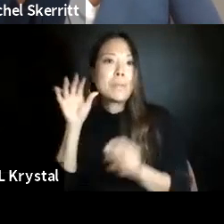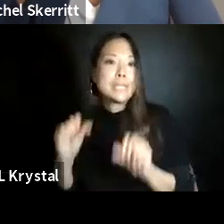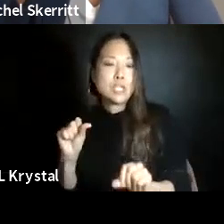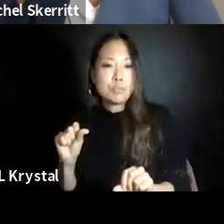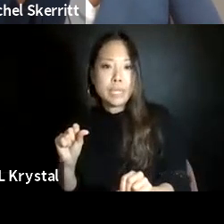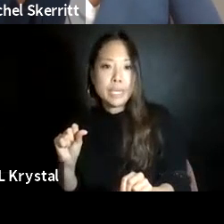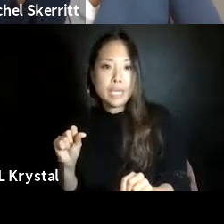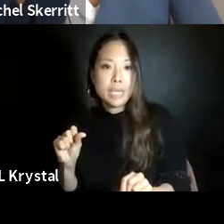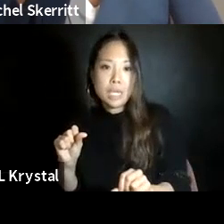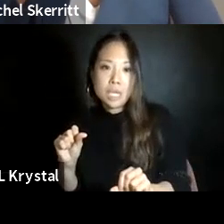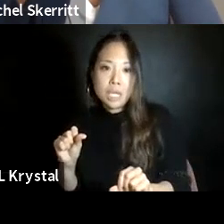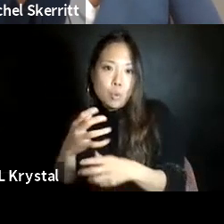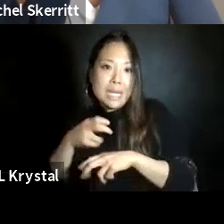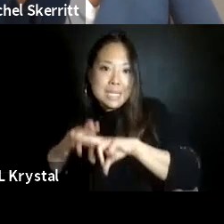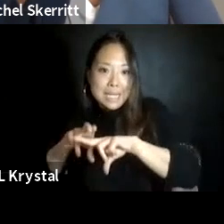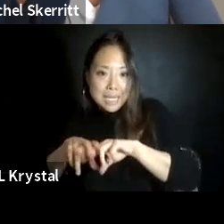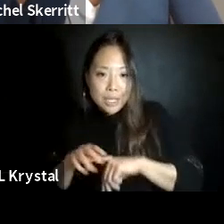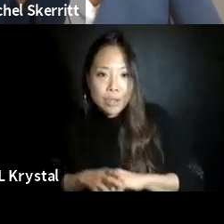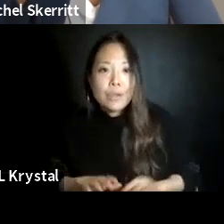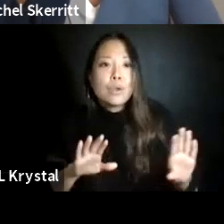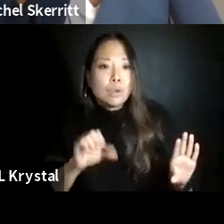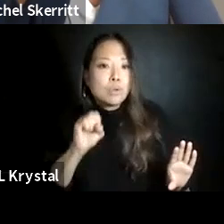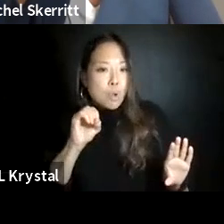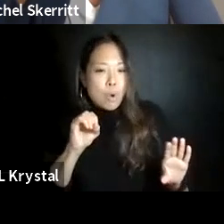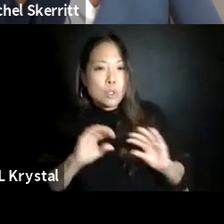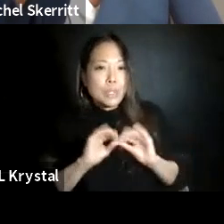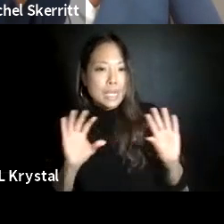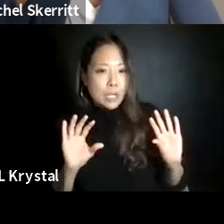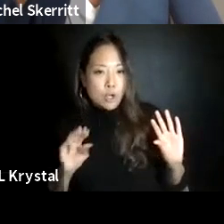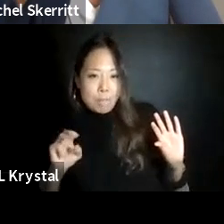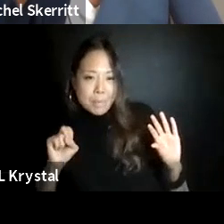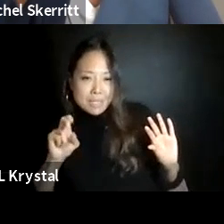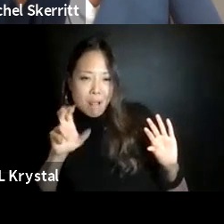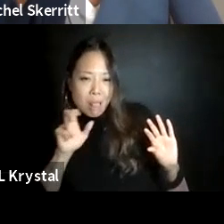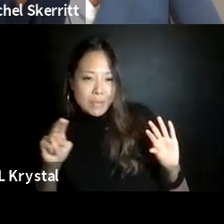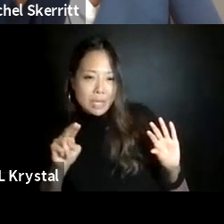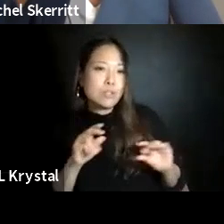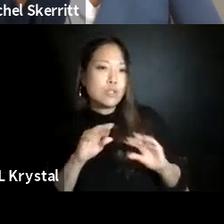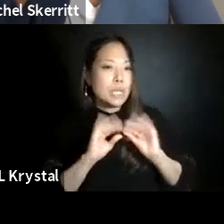So it's not a rank. It's you're in the pool and your number would just pop.